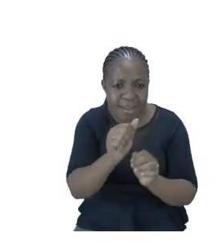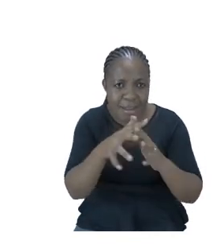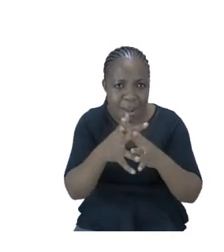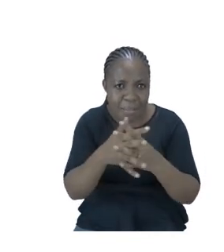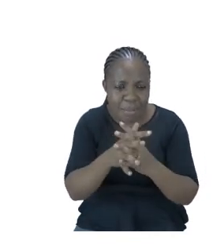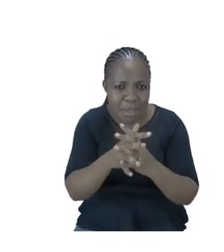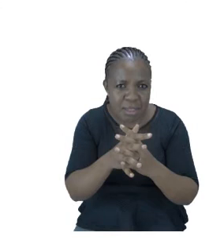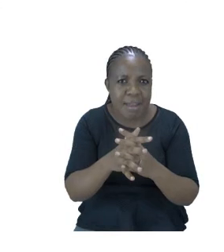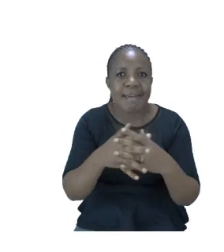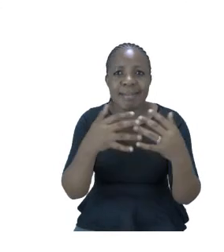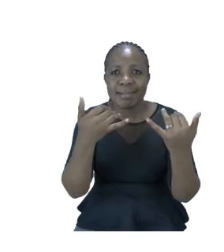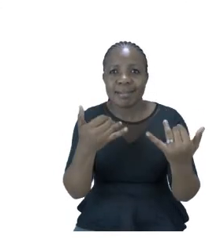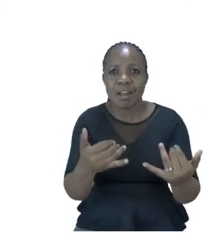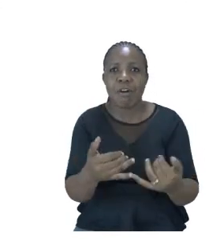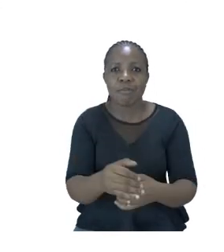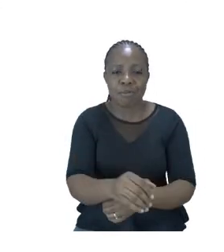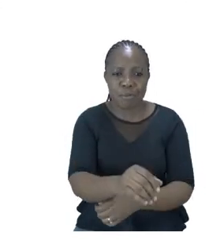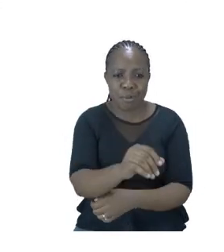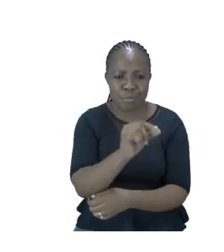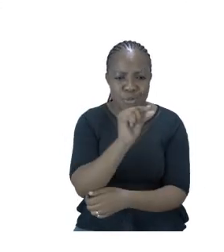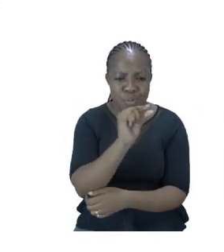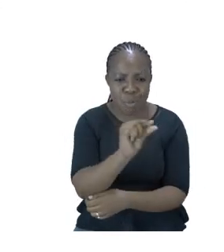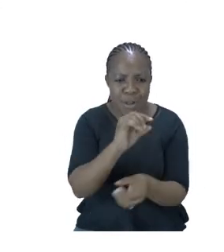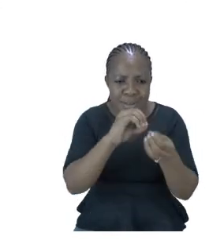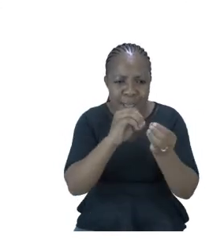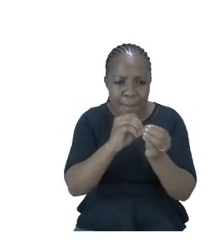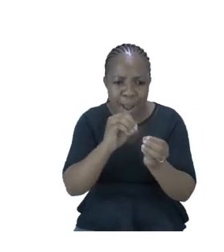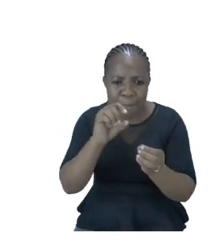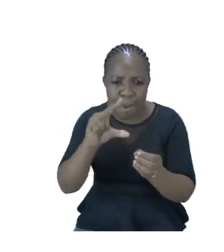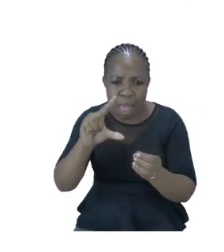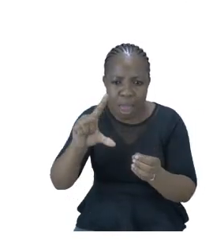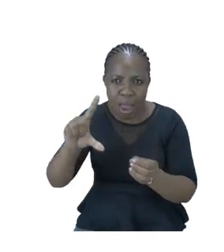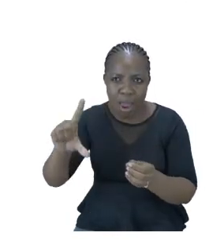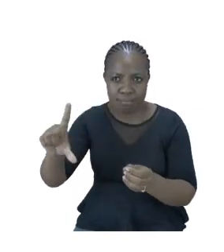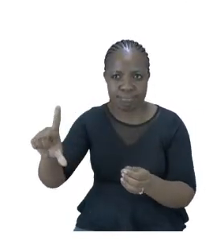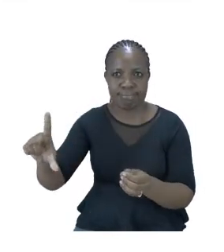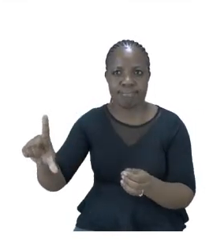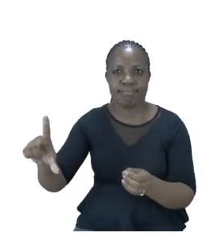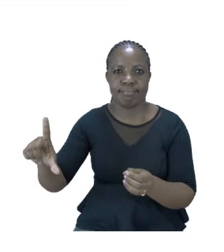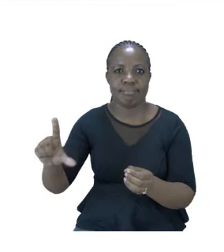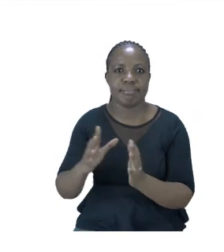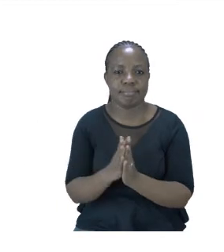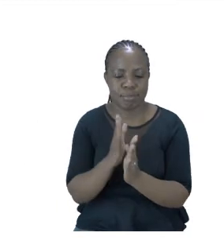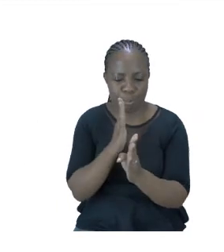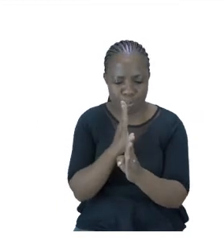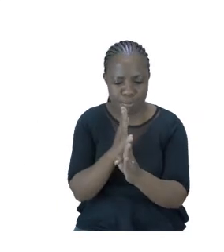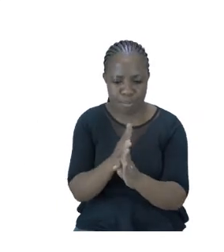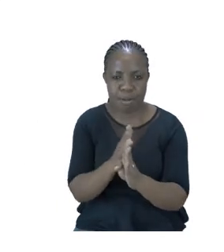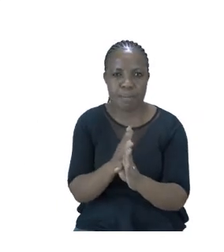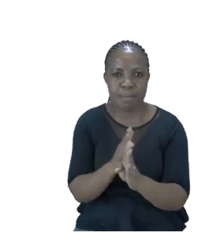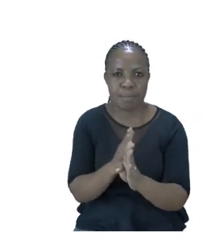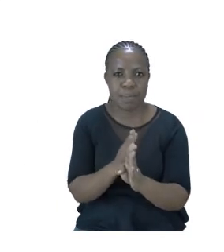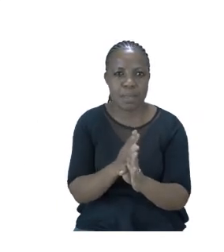at those numbers and use what I call the organizing system. Let's take a